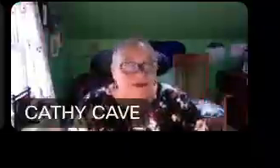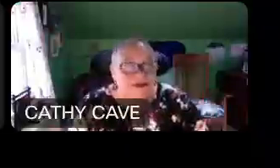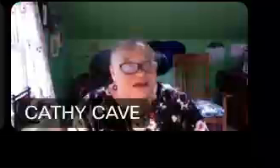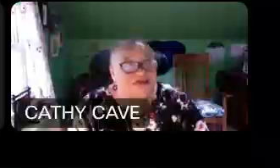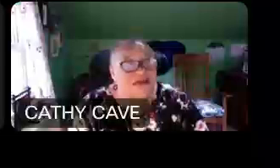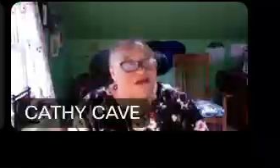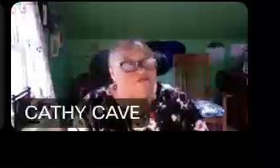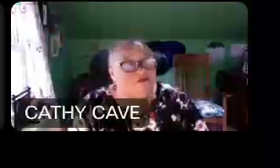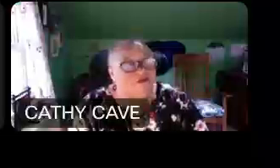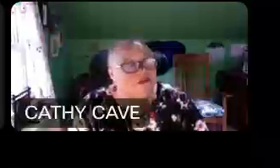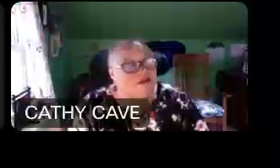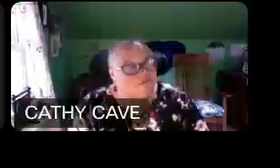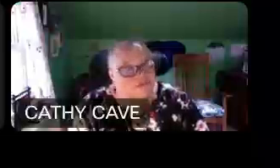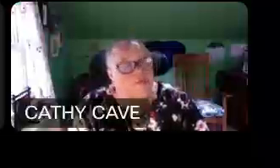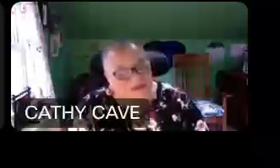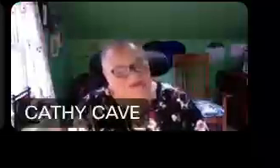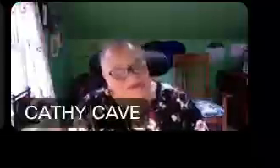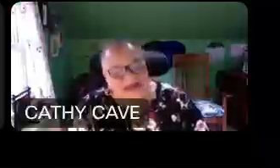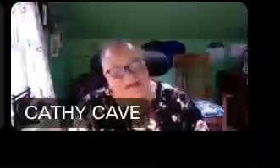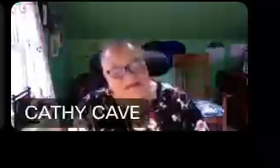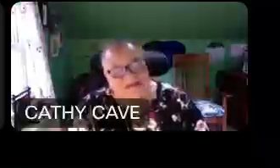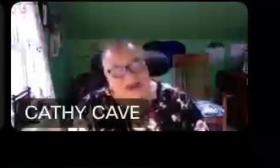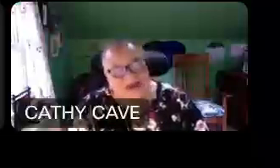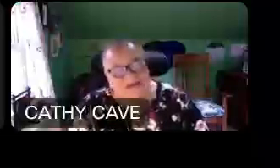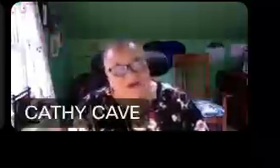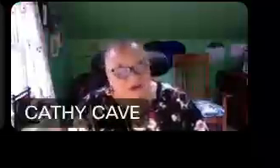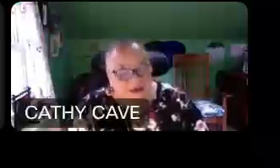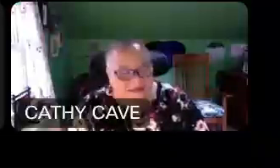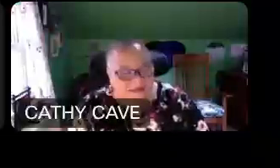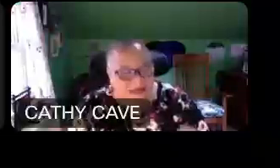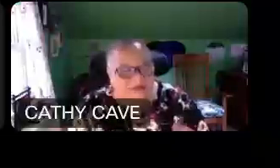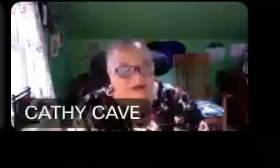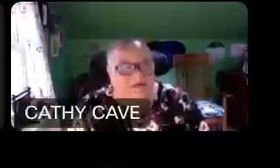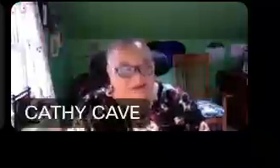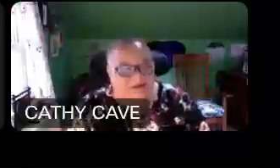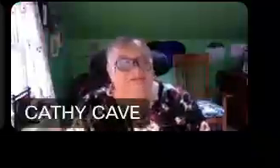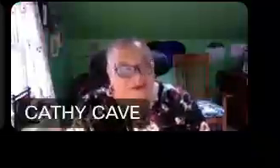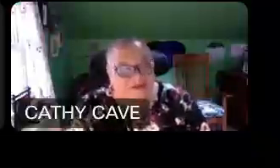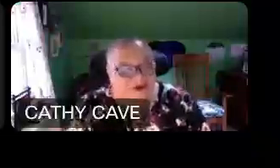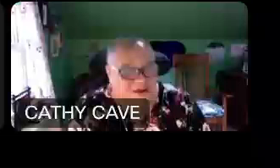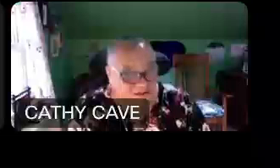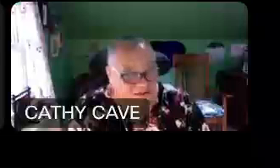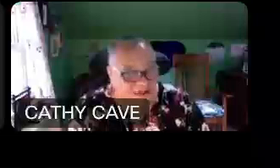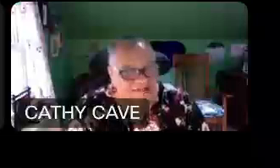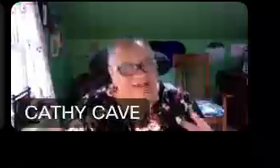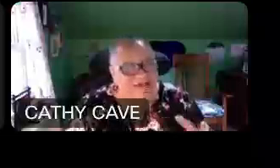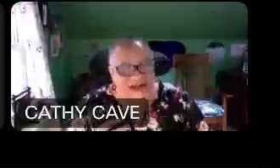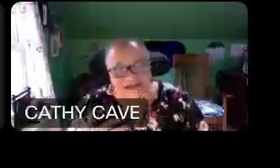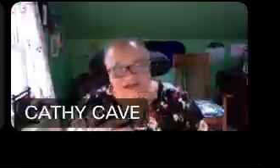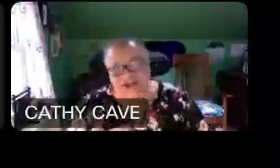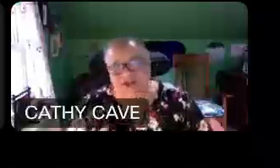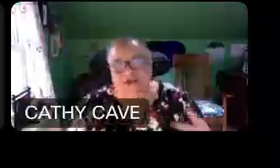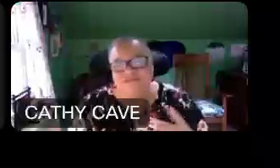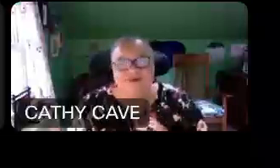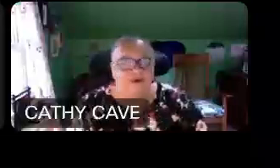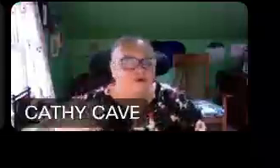I realized after a few weeks of that was that, oh, wait, I'm welcome here, even though I'm crying. That there's not